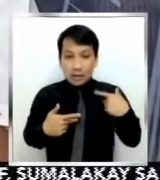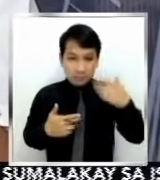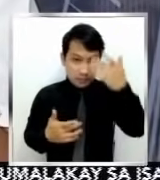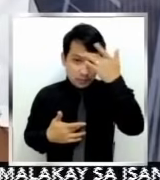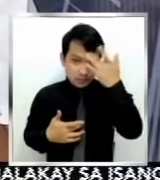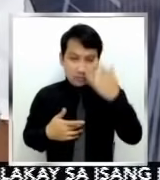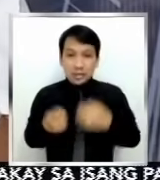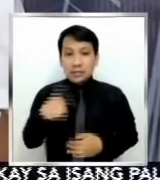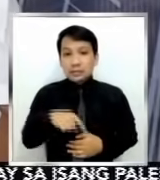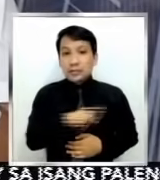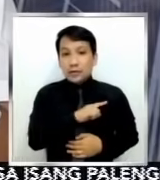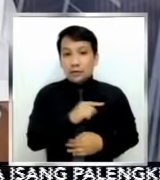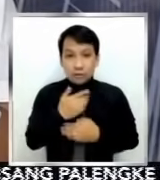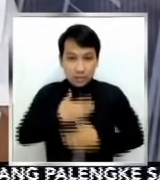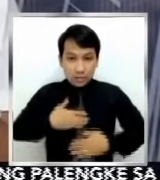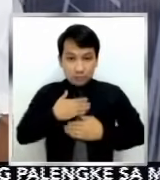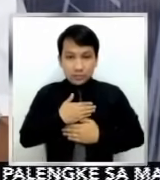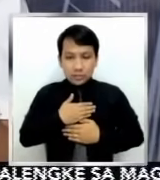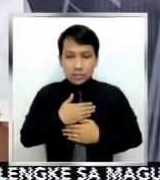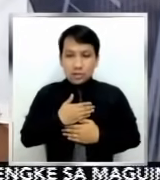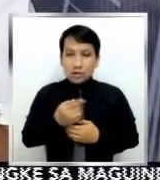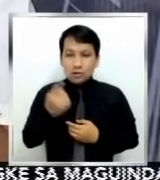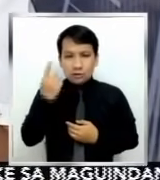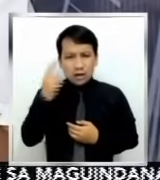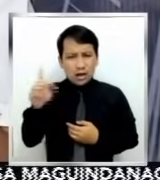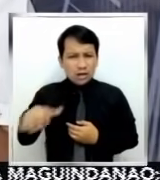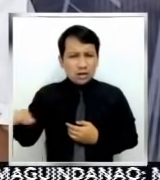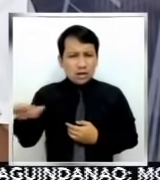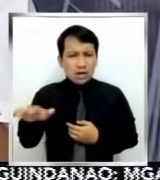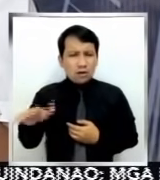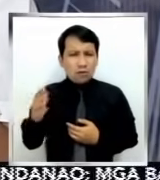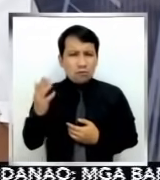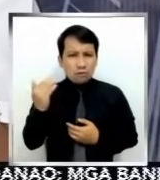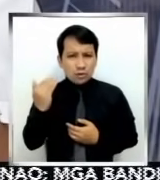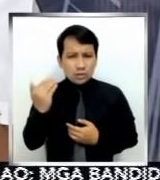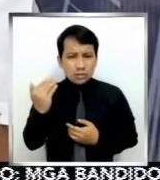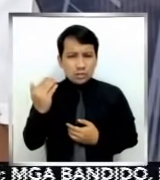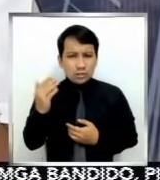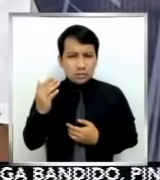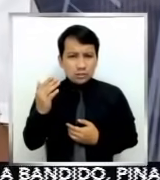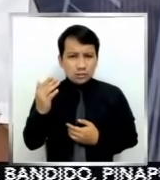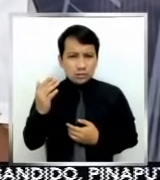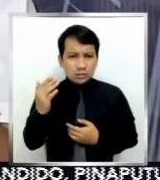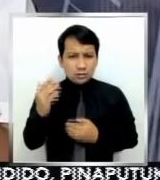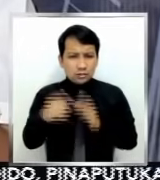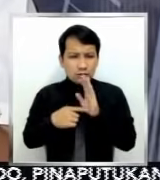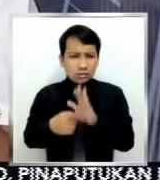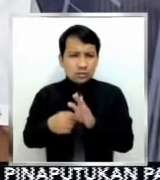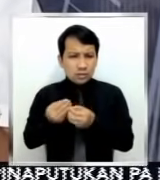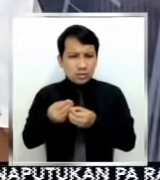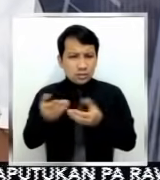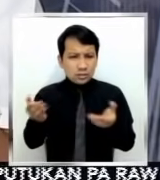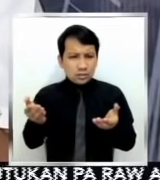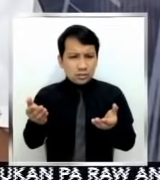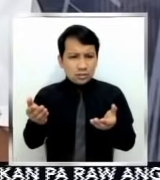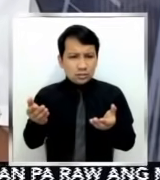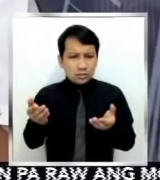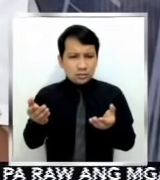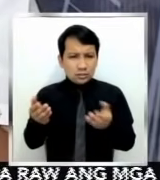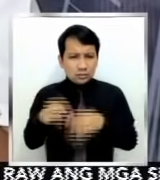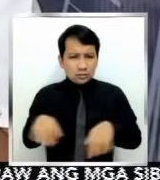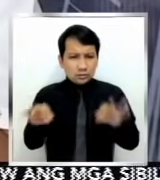for the COVAX and also for Dr. Ravi. This AstraZeneca is very important also to